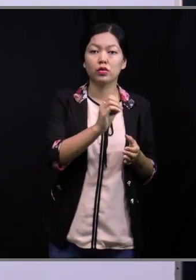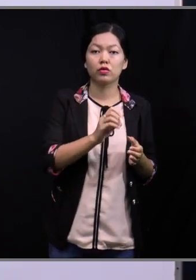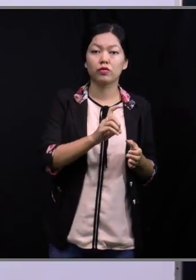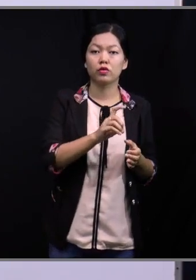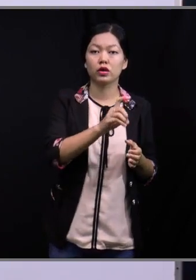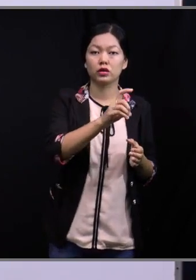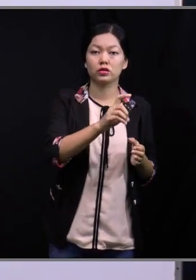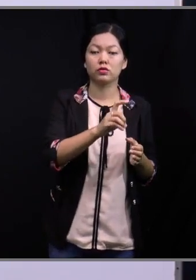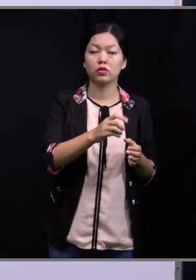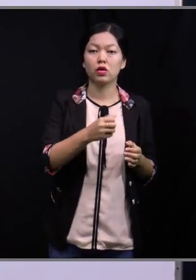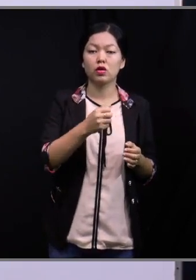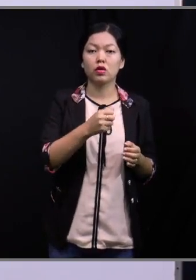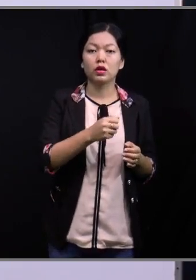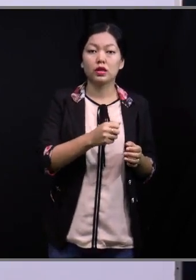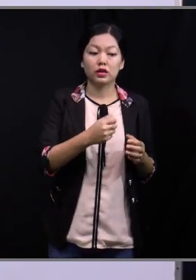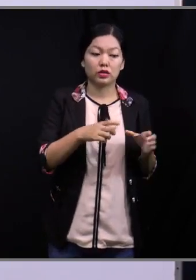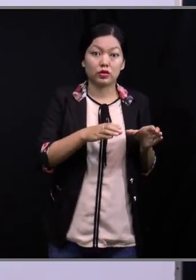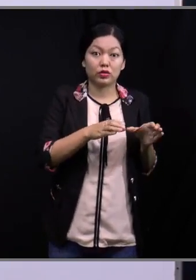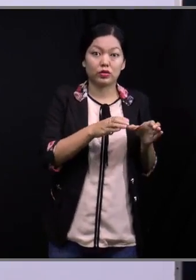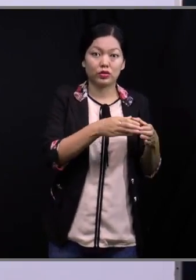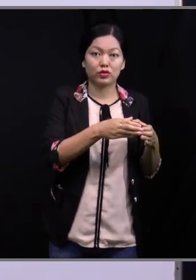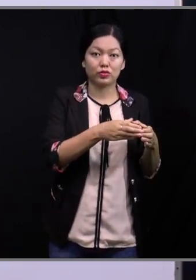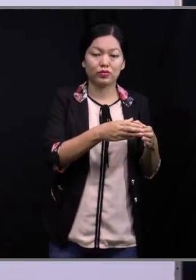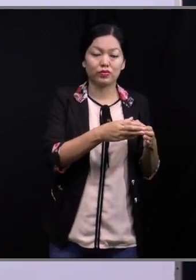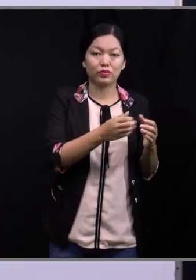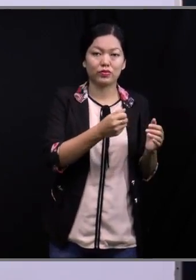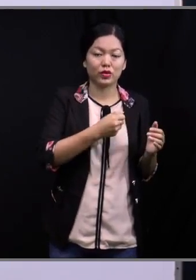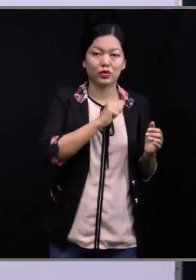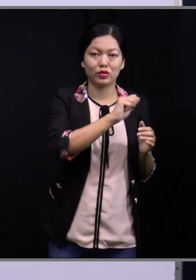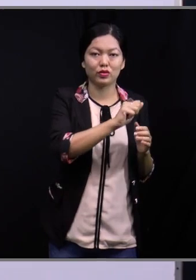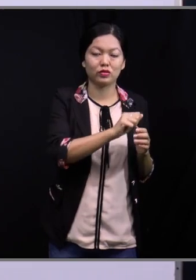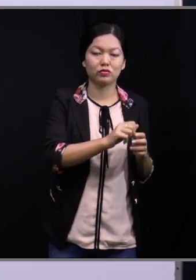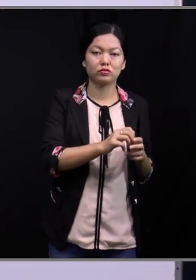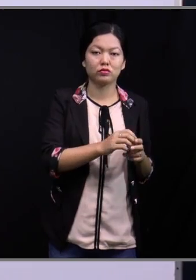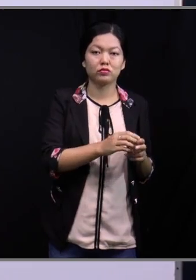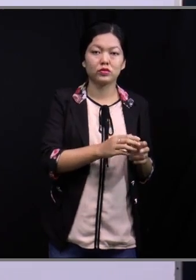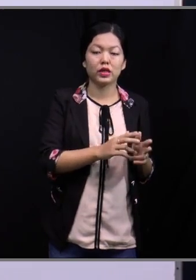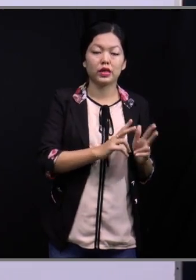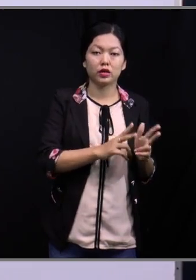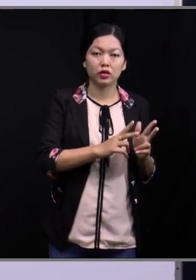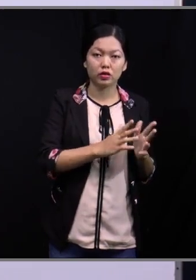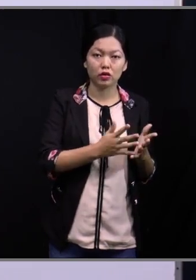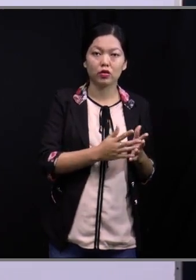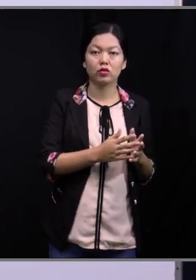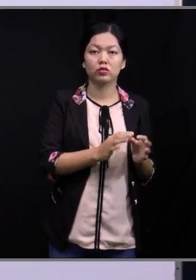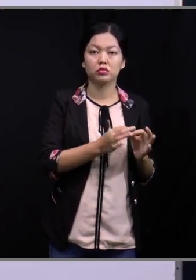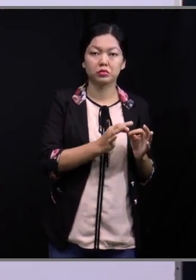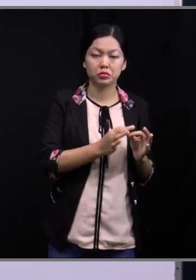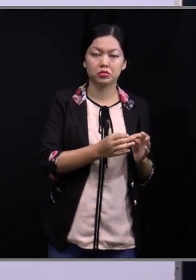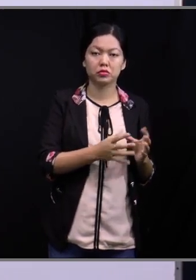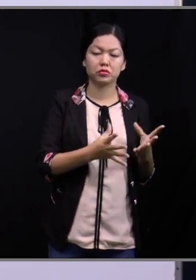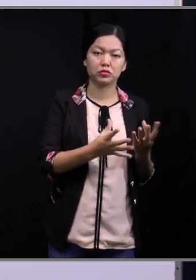among themselves. Species are a group of organisms or a group of individuals which can interbreed among themselves.